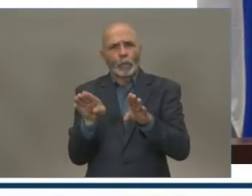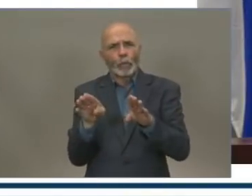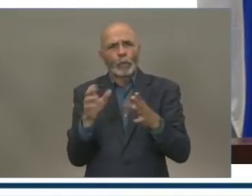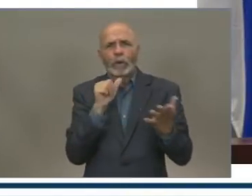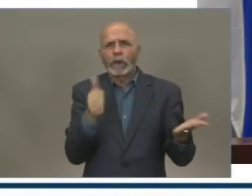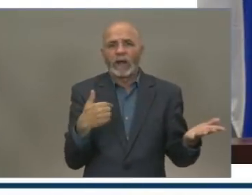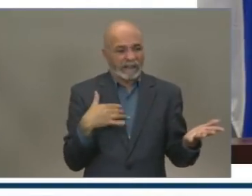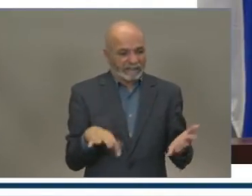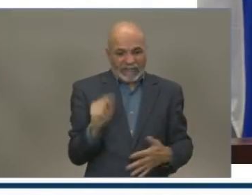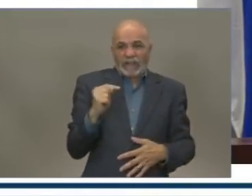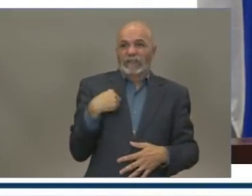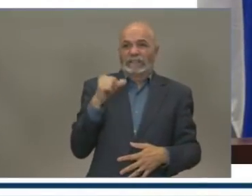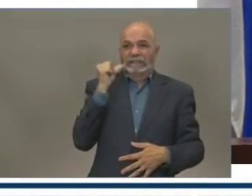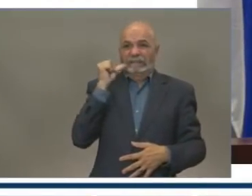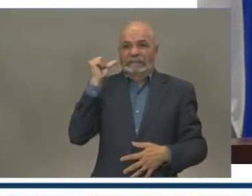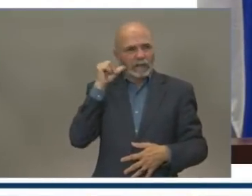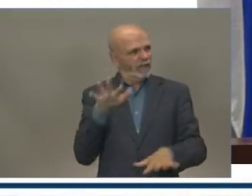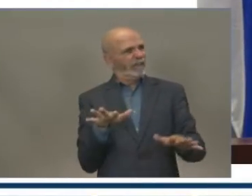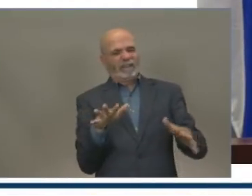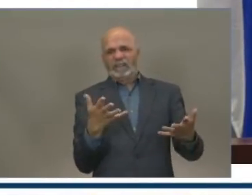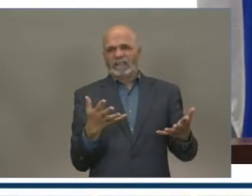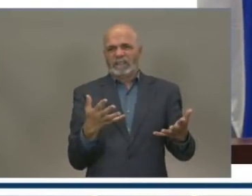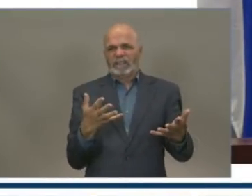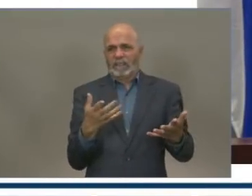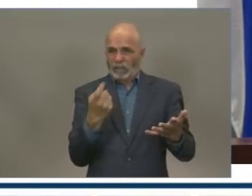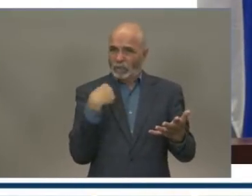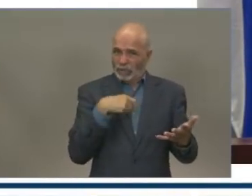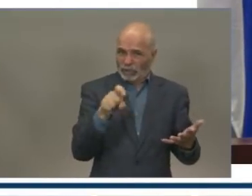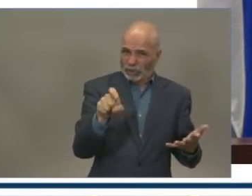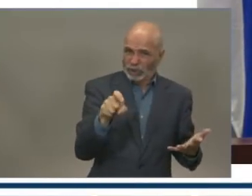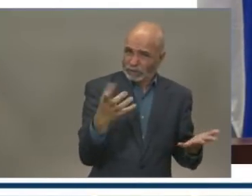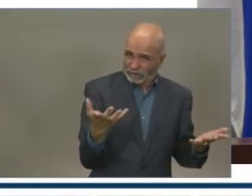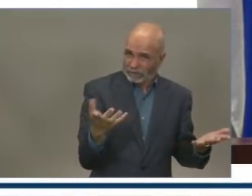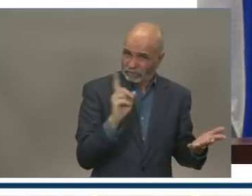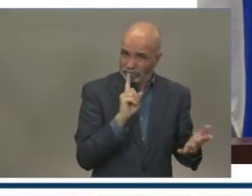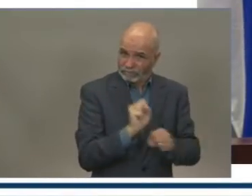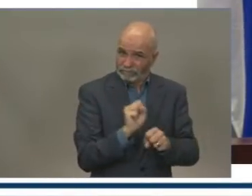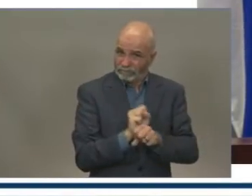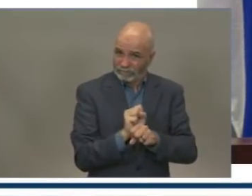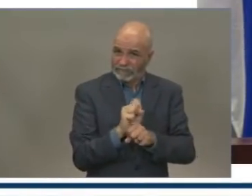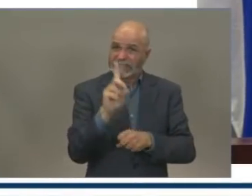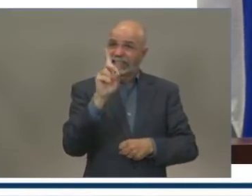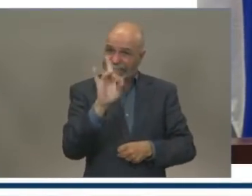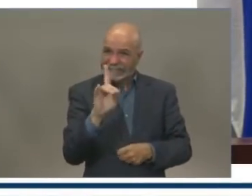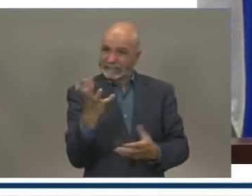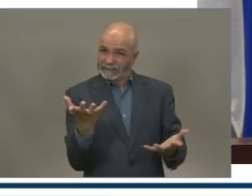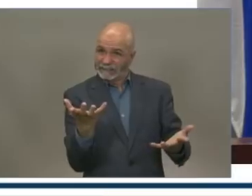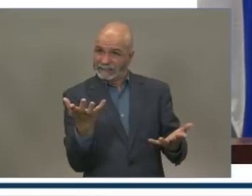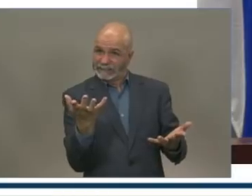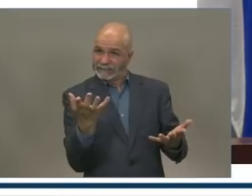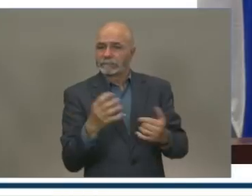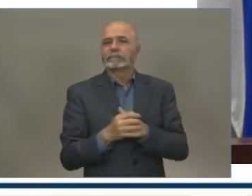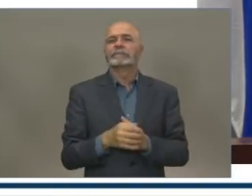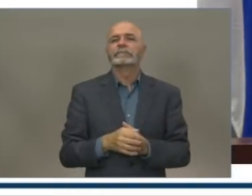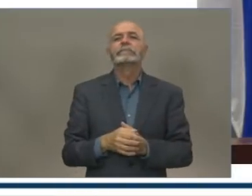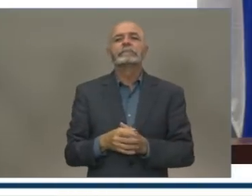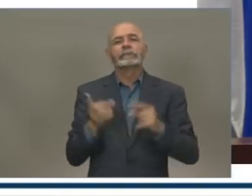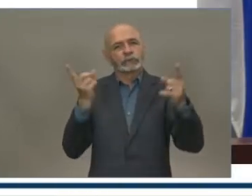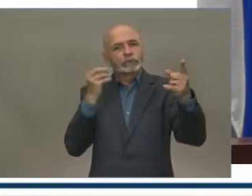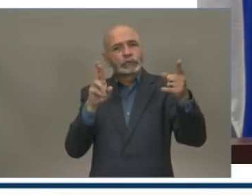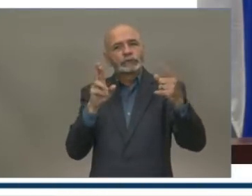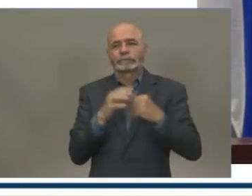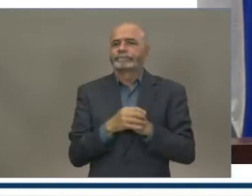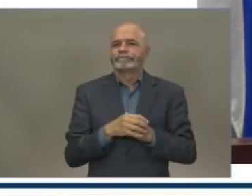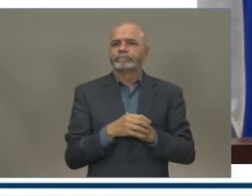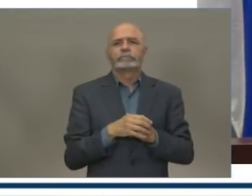case of if there's one case of a transmission within a school, we don't close it down. But it's an ongoing, almost daily assessment of what we're seeing,